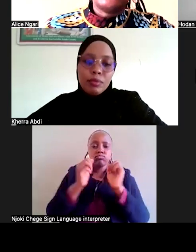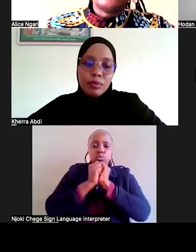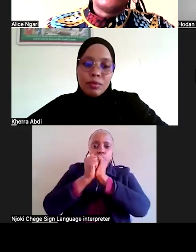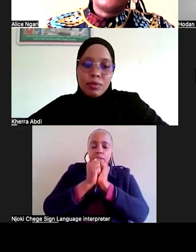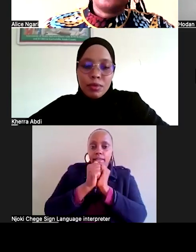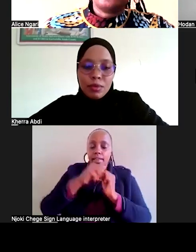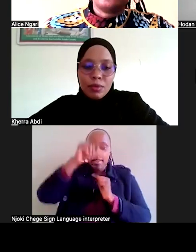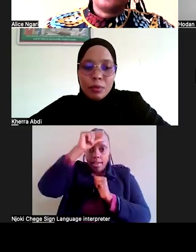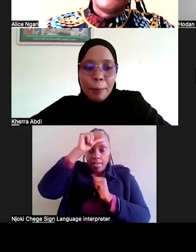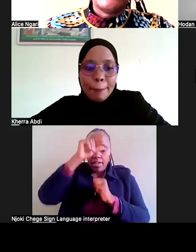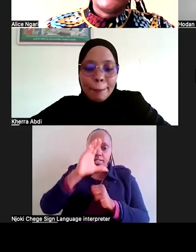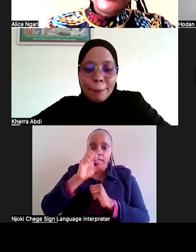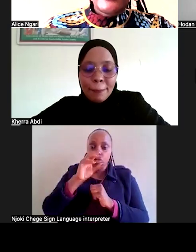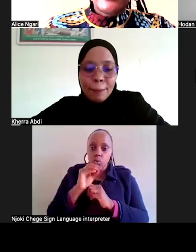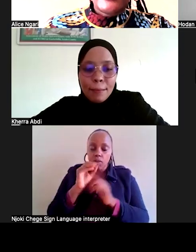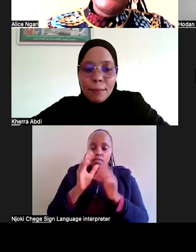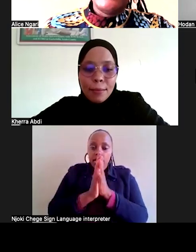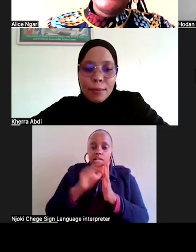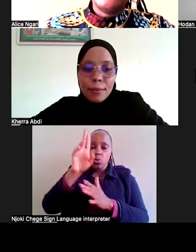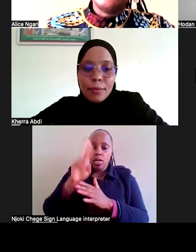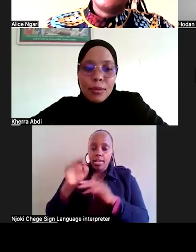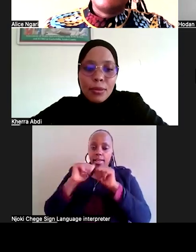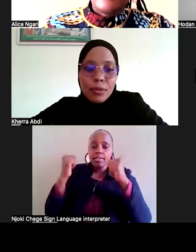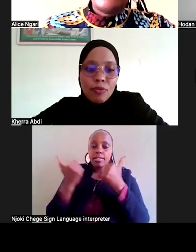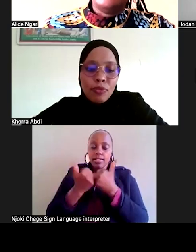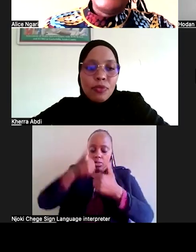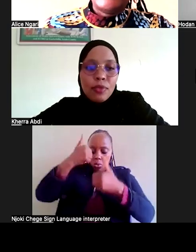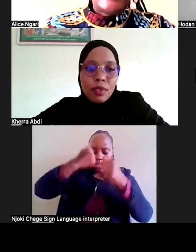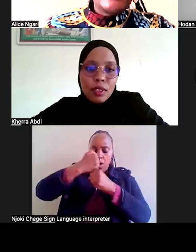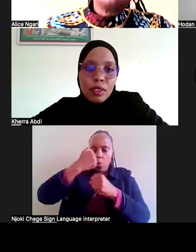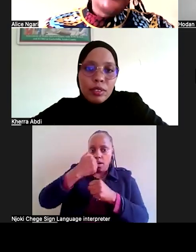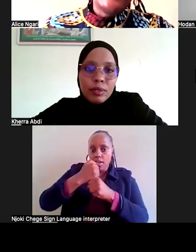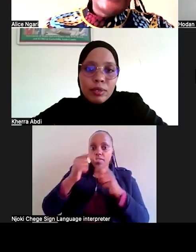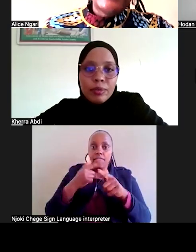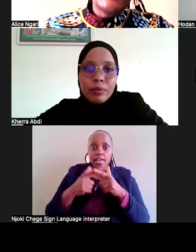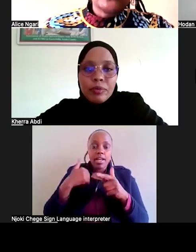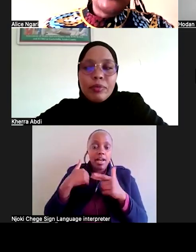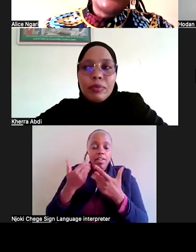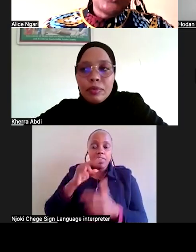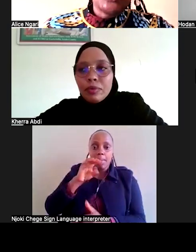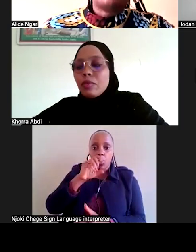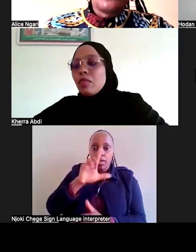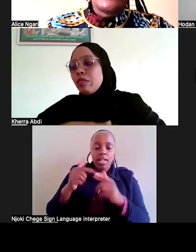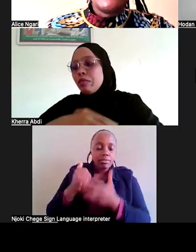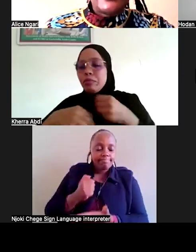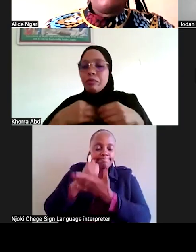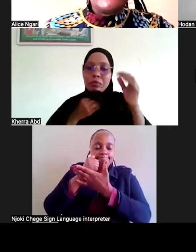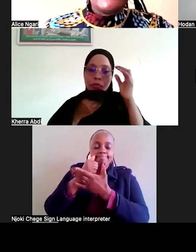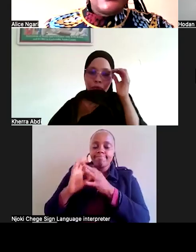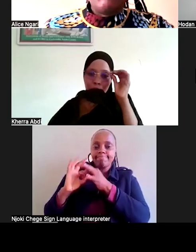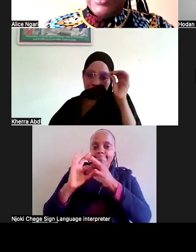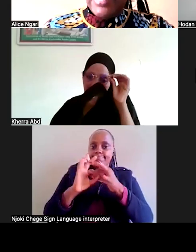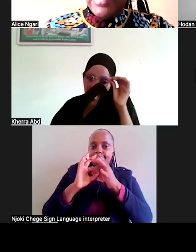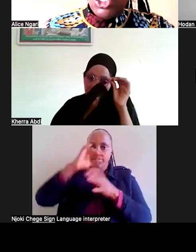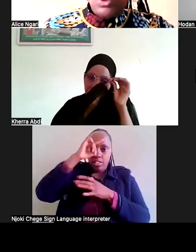government, CSOs, and UN agencies. And the alliance model enhances coordination, advocacy, and